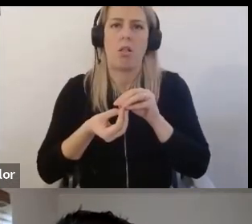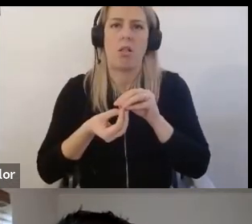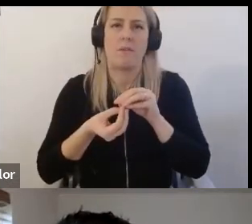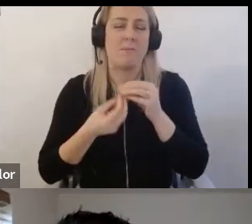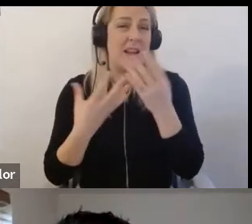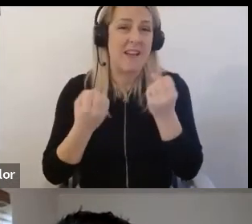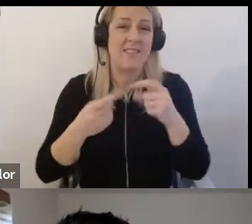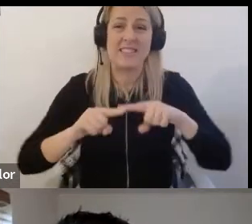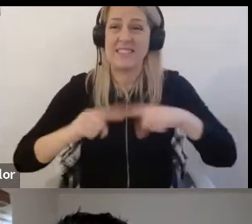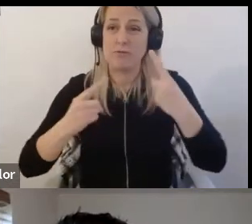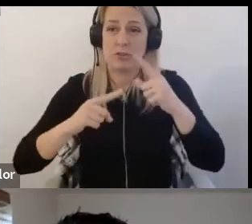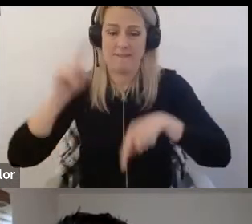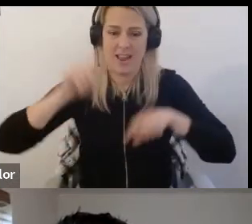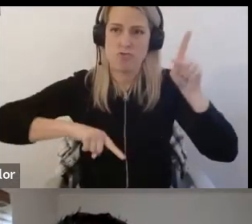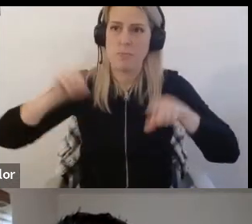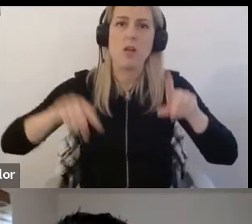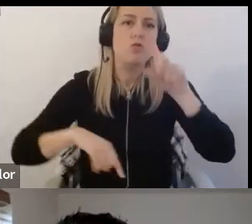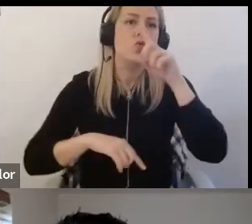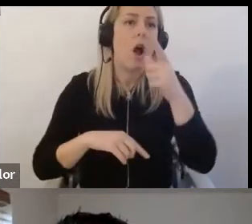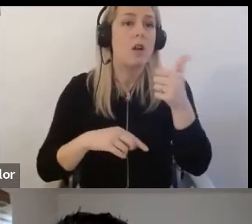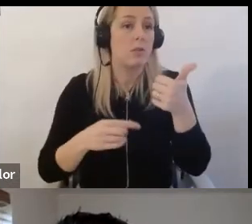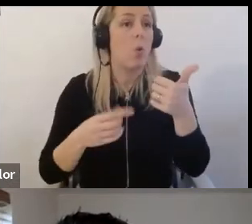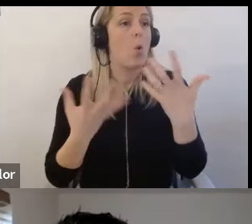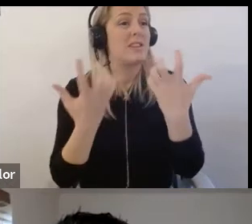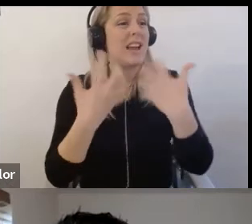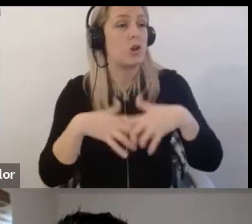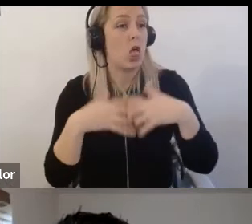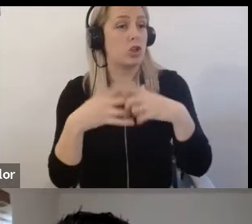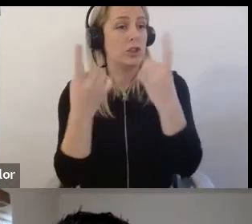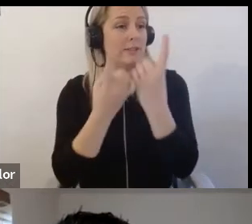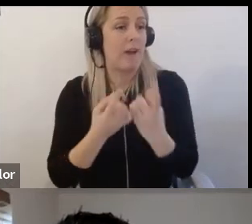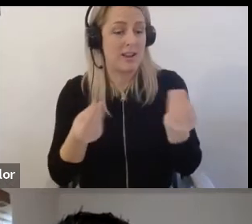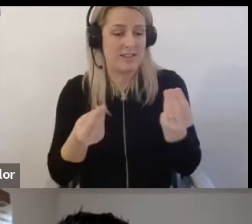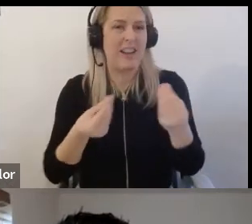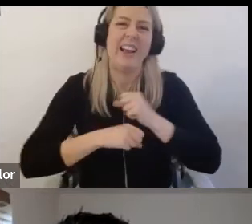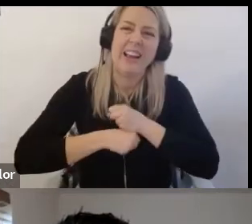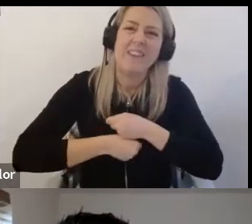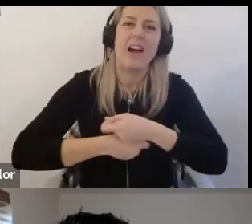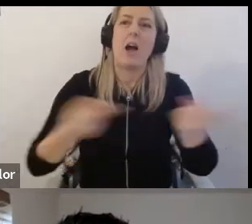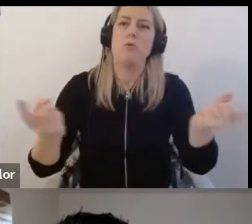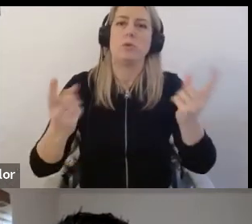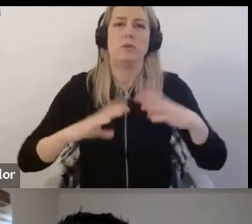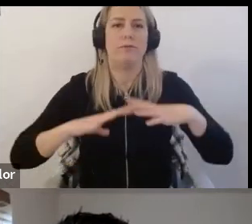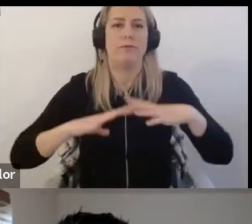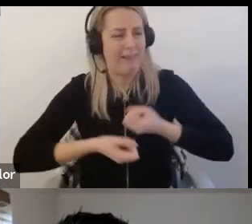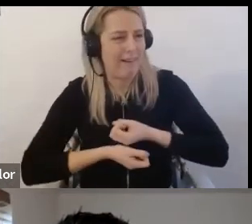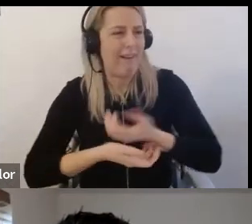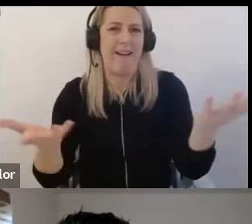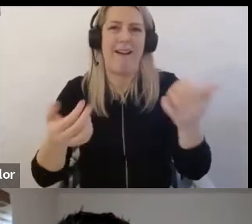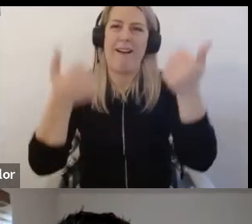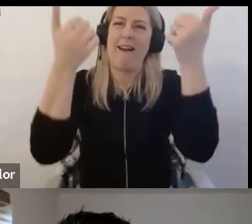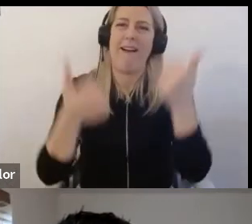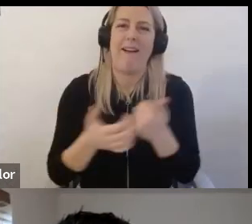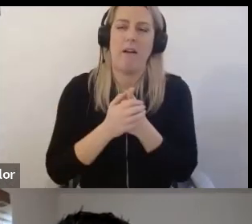cannot simply address one and expect it alone to transform a system. And it really does come down to the funding,